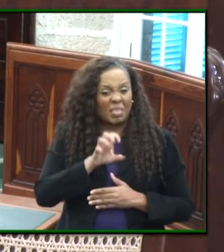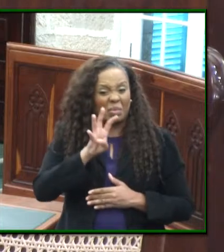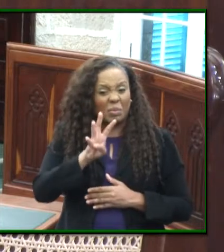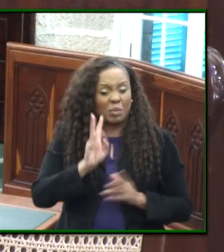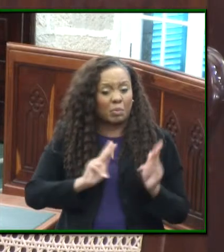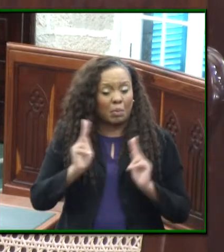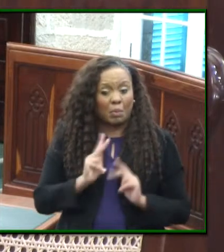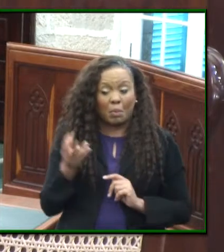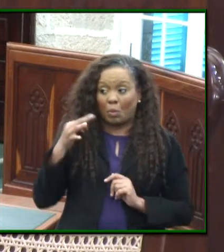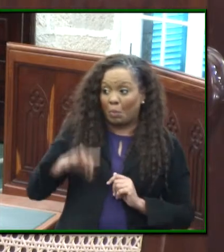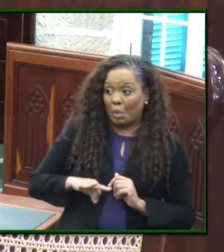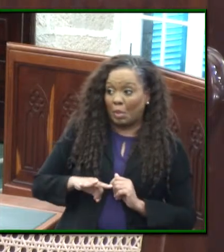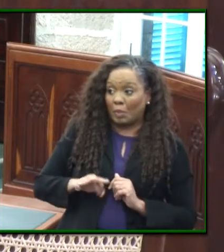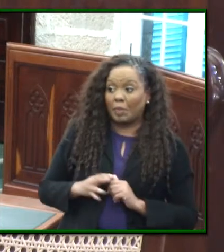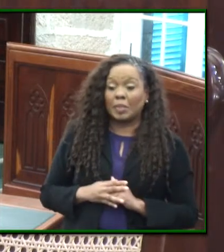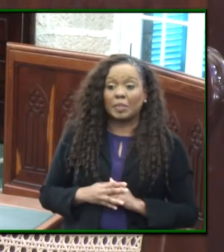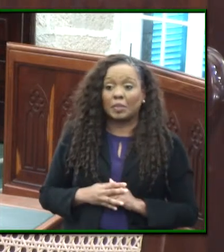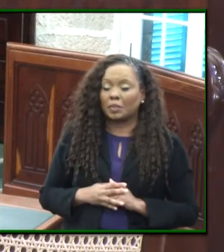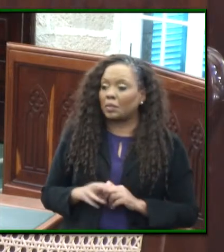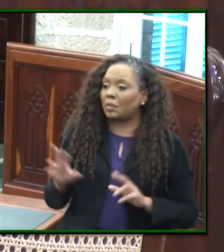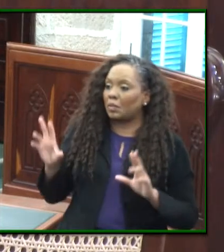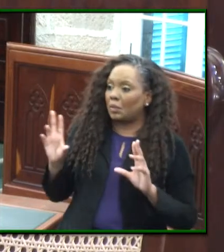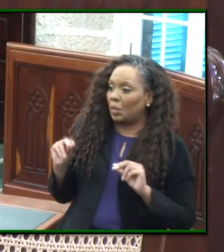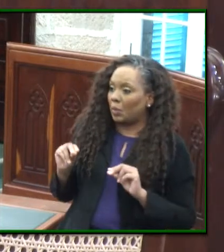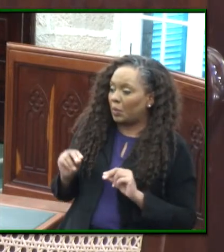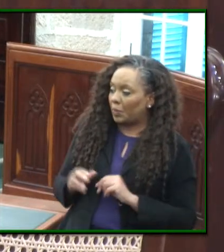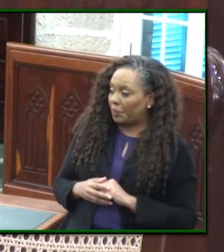1,904 persons. No, sir.